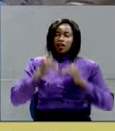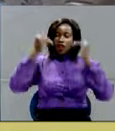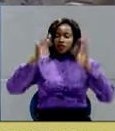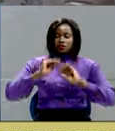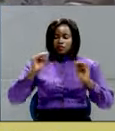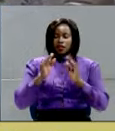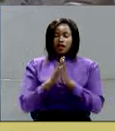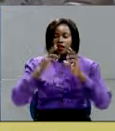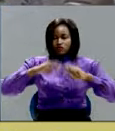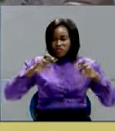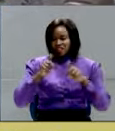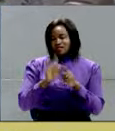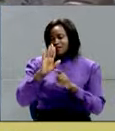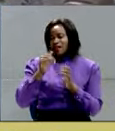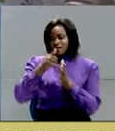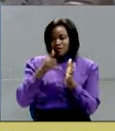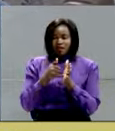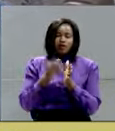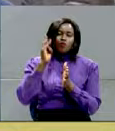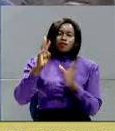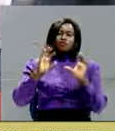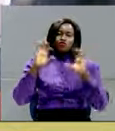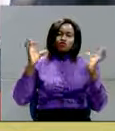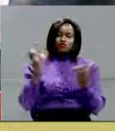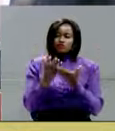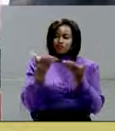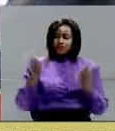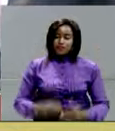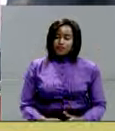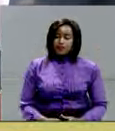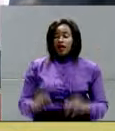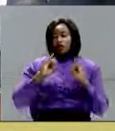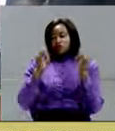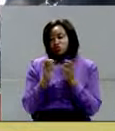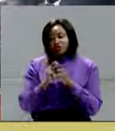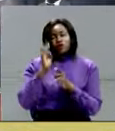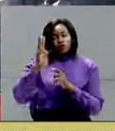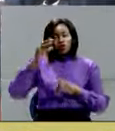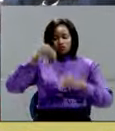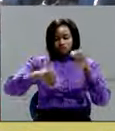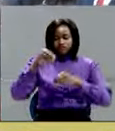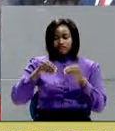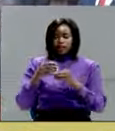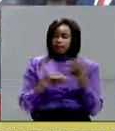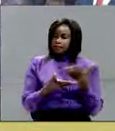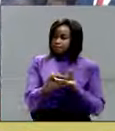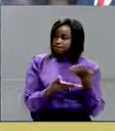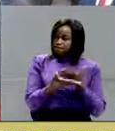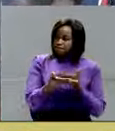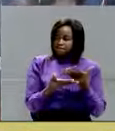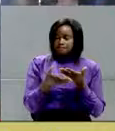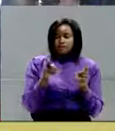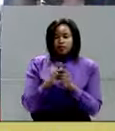whose impact will be global. The institute will also contribute to the discussion